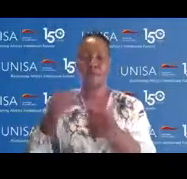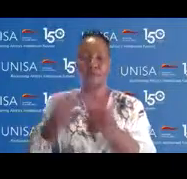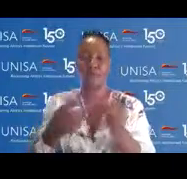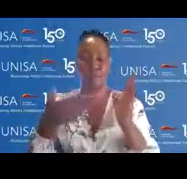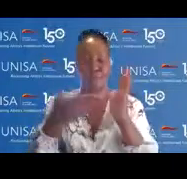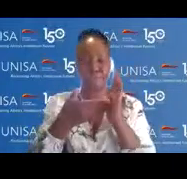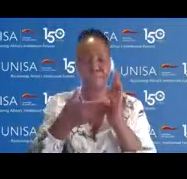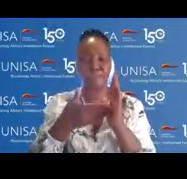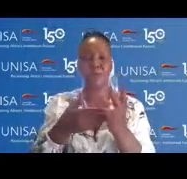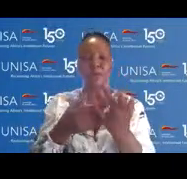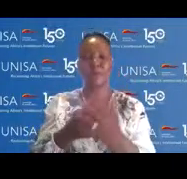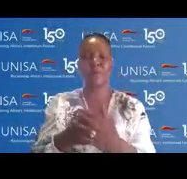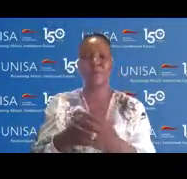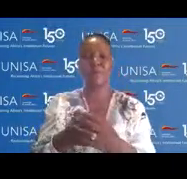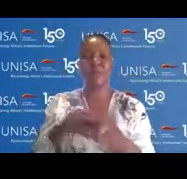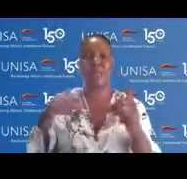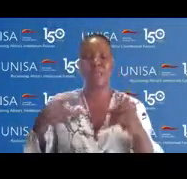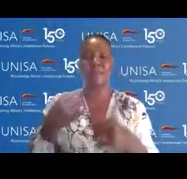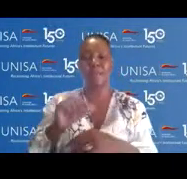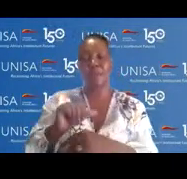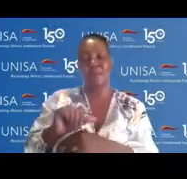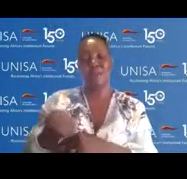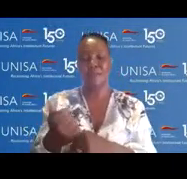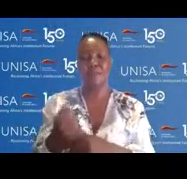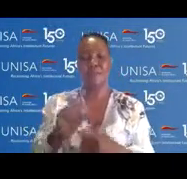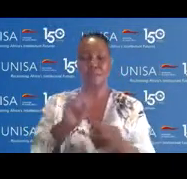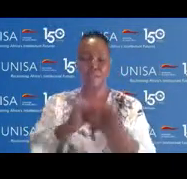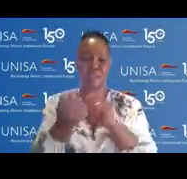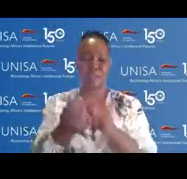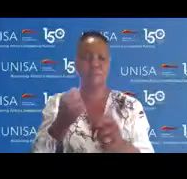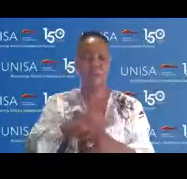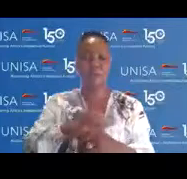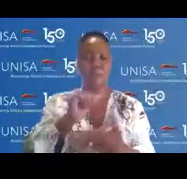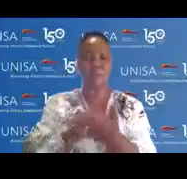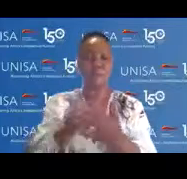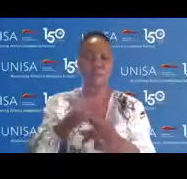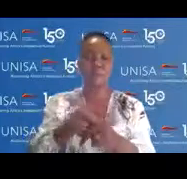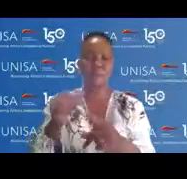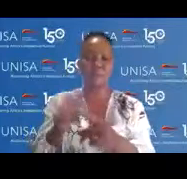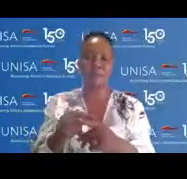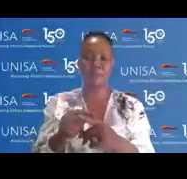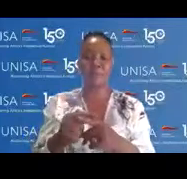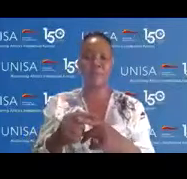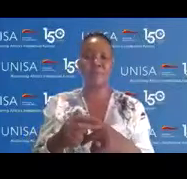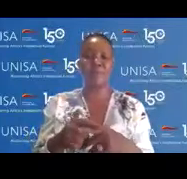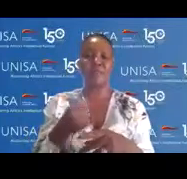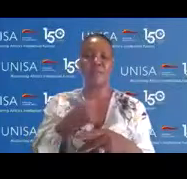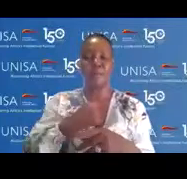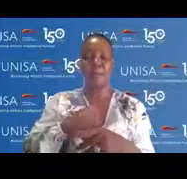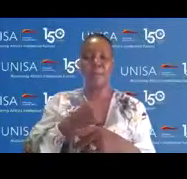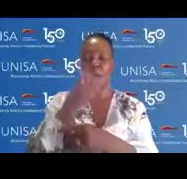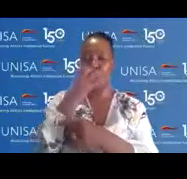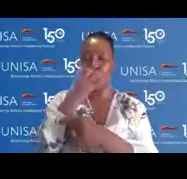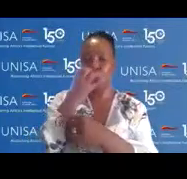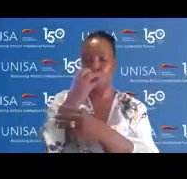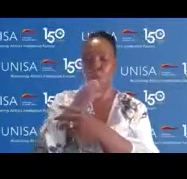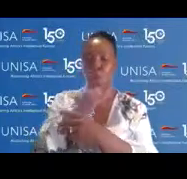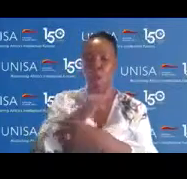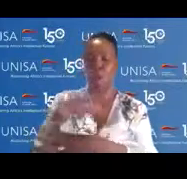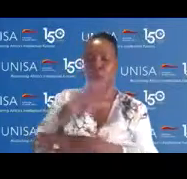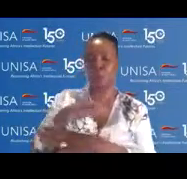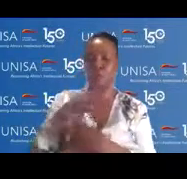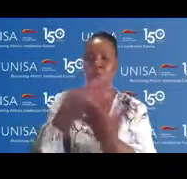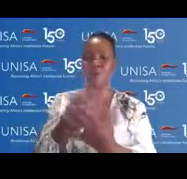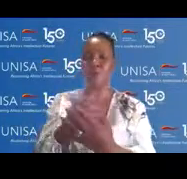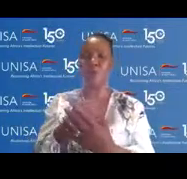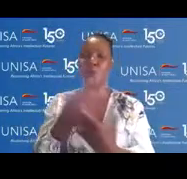not come here. I'm going to change my password. So there's my password for my hotspot. So when I click here and I say connect,